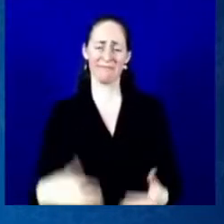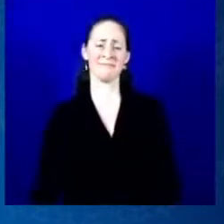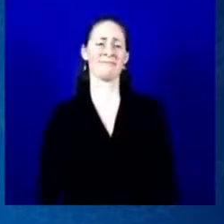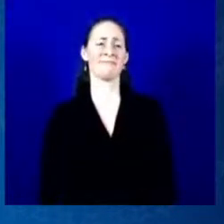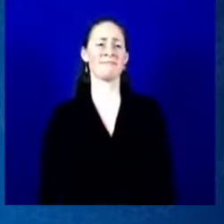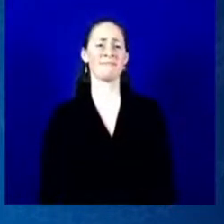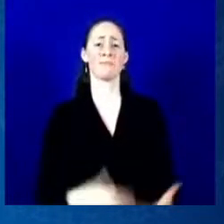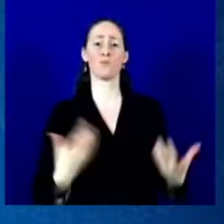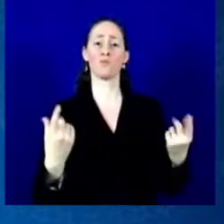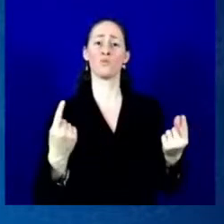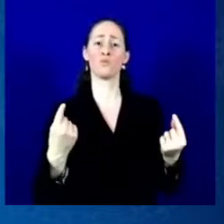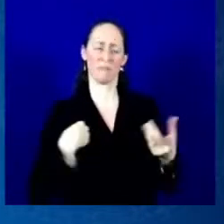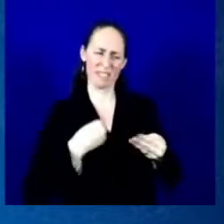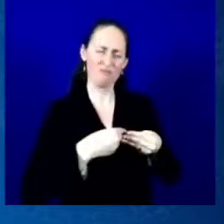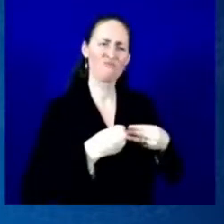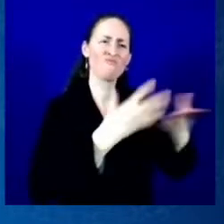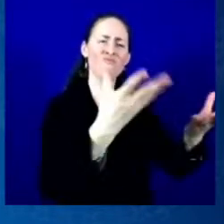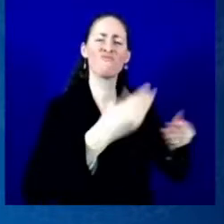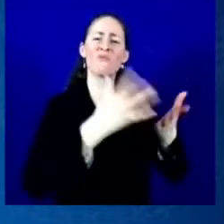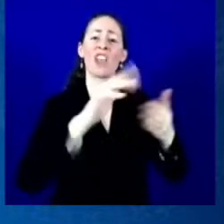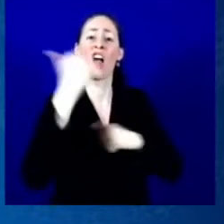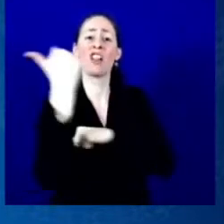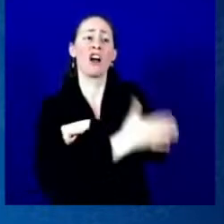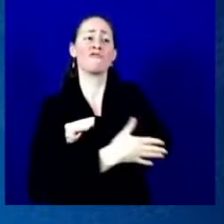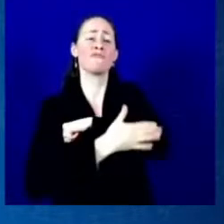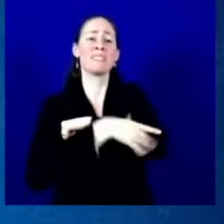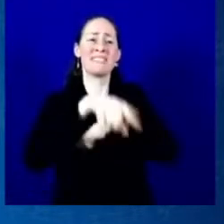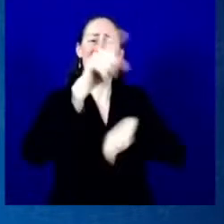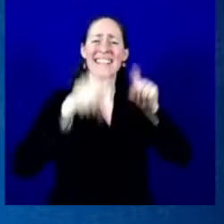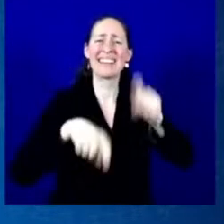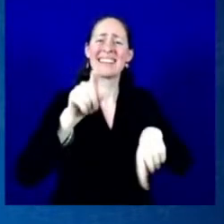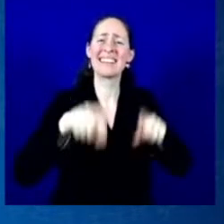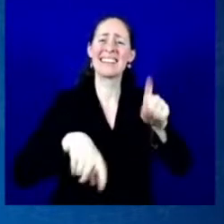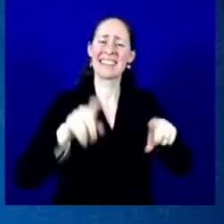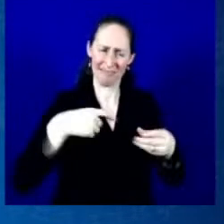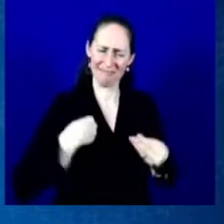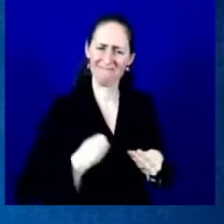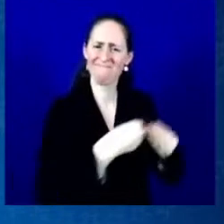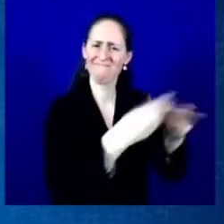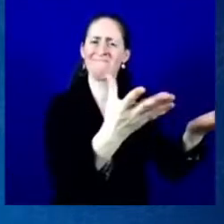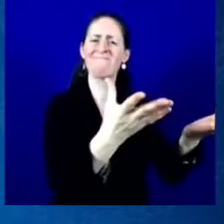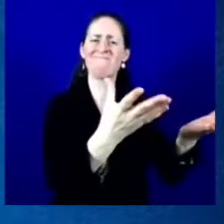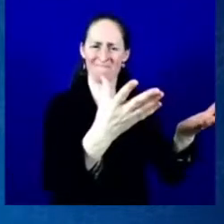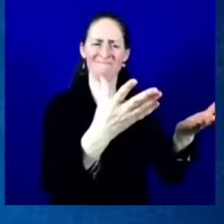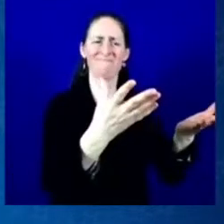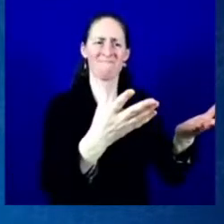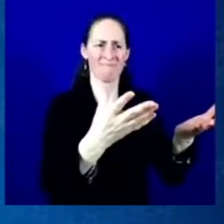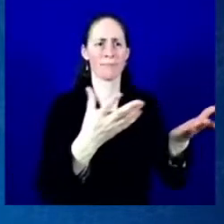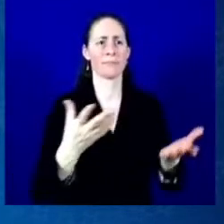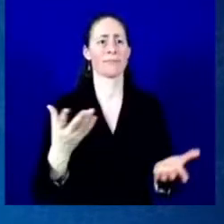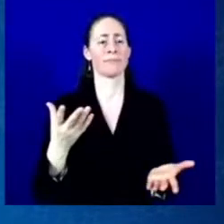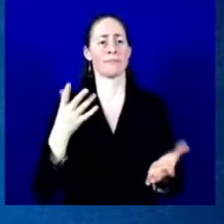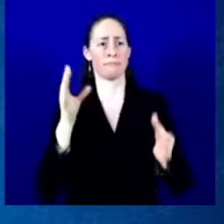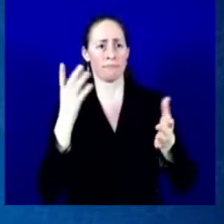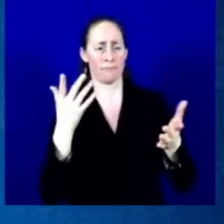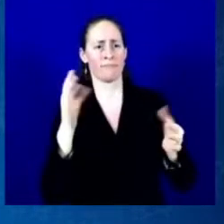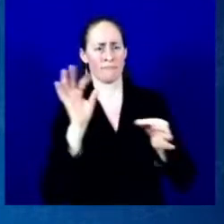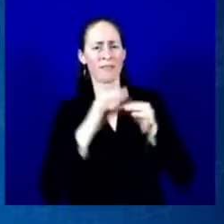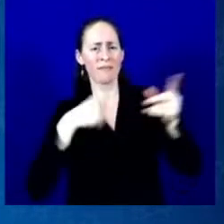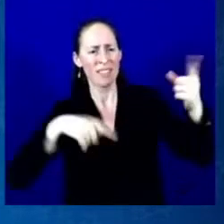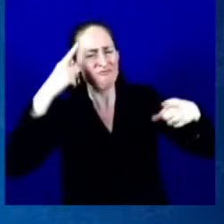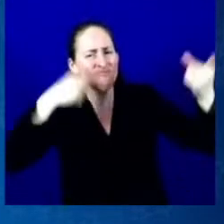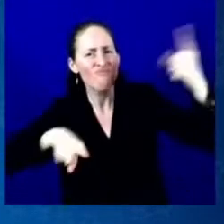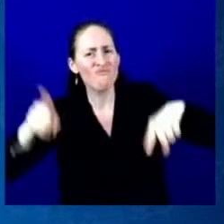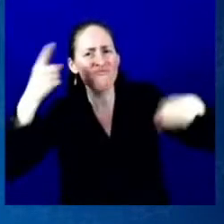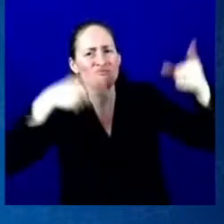countries, just as America was an arsenal for democracy for the world, and in consequence influence the world.